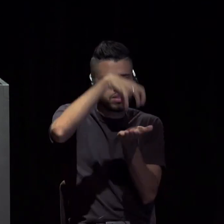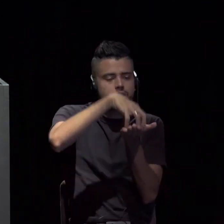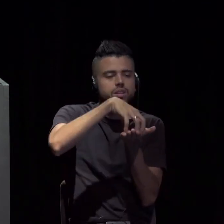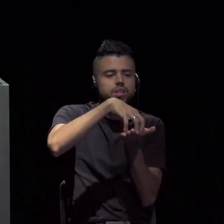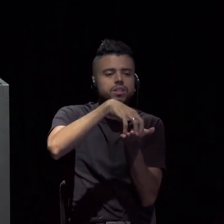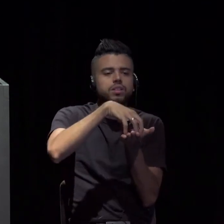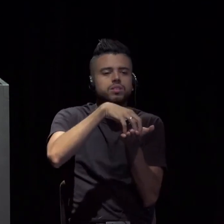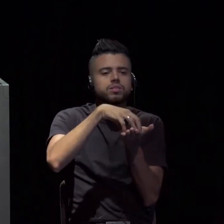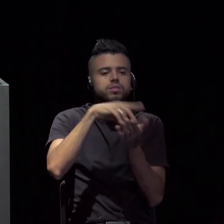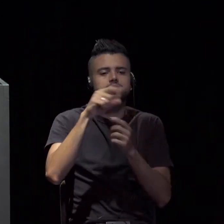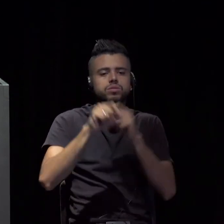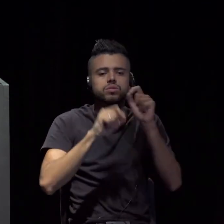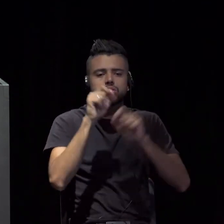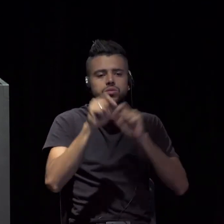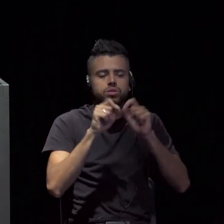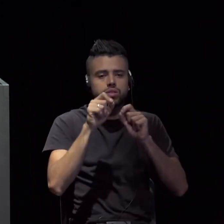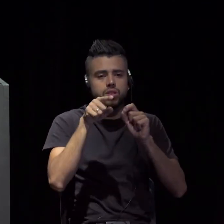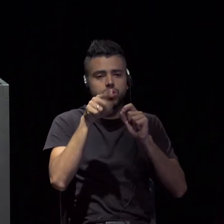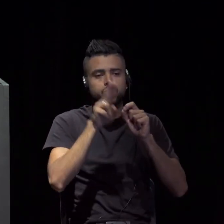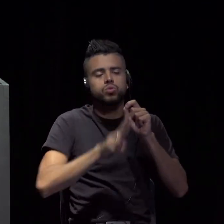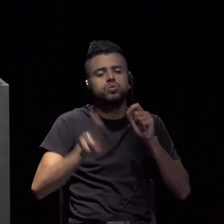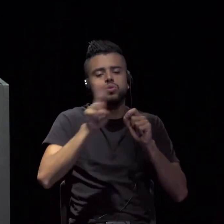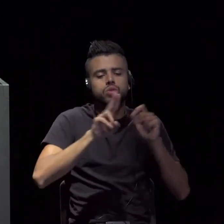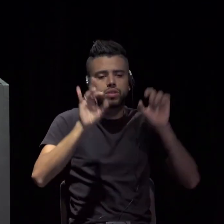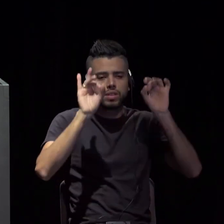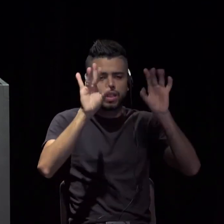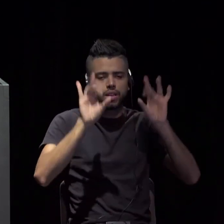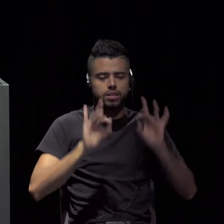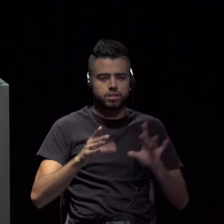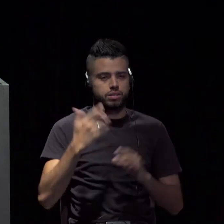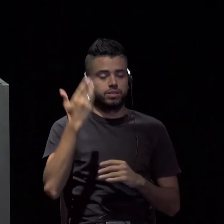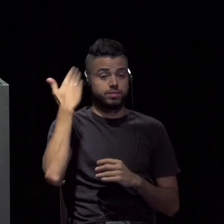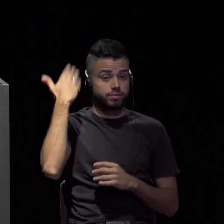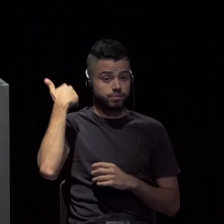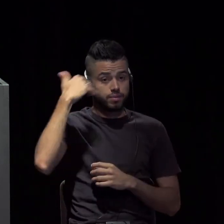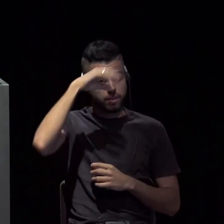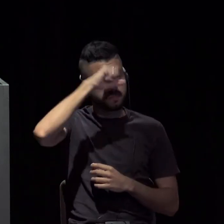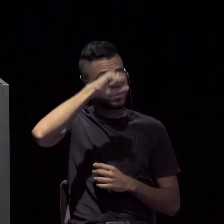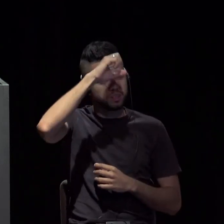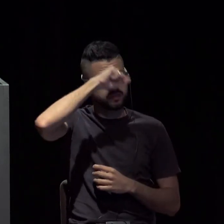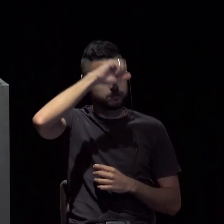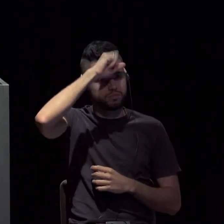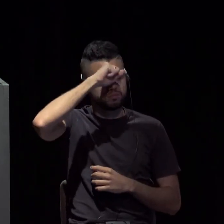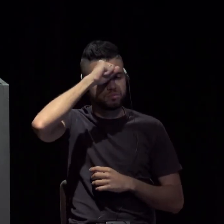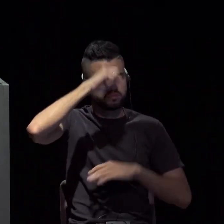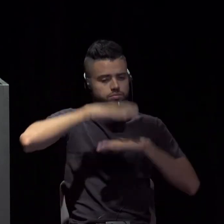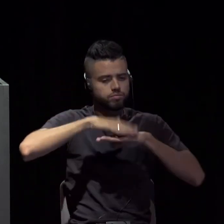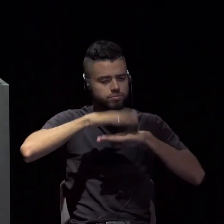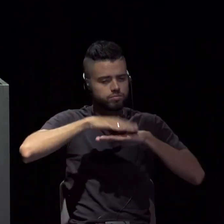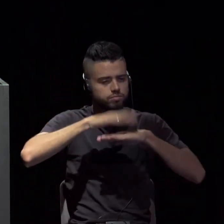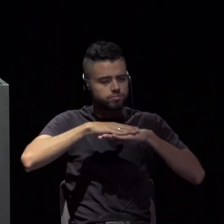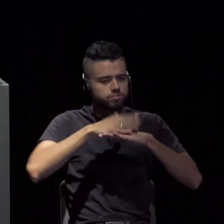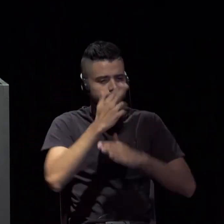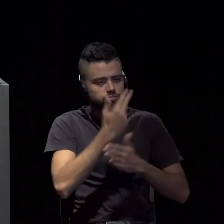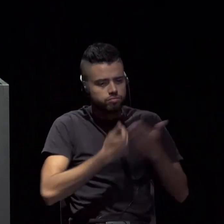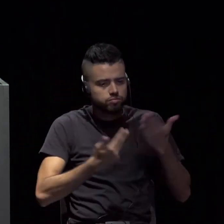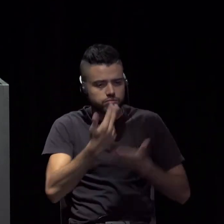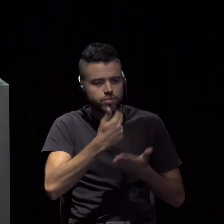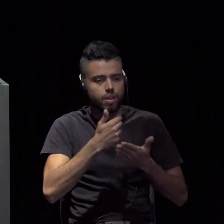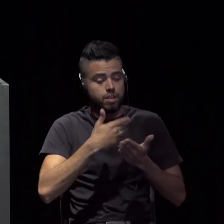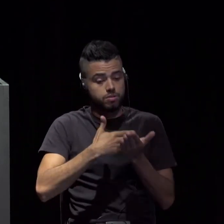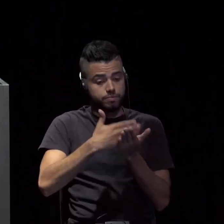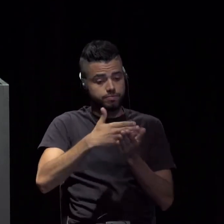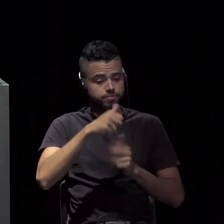hot iron branding techniques he learned from local craftsmen. He thus transformed the wood object, originally associated with